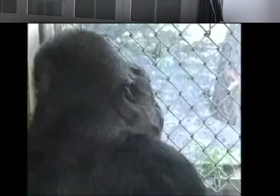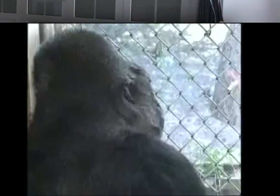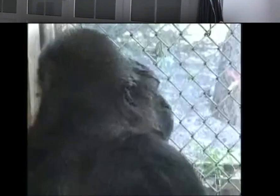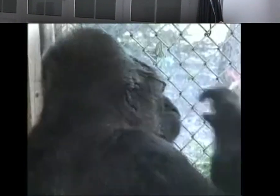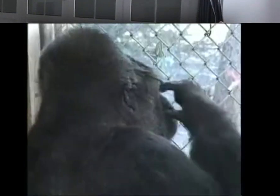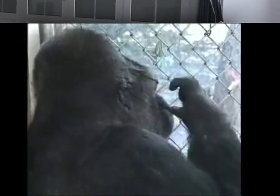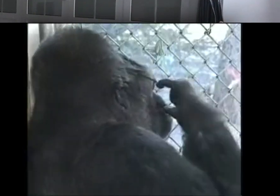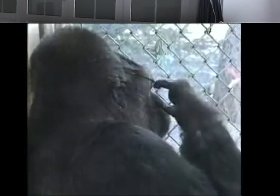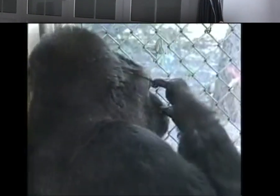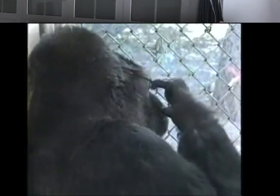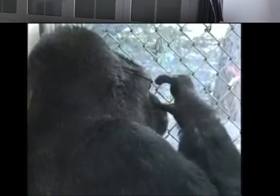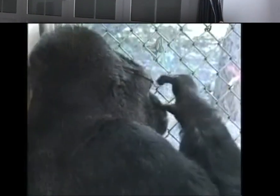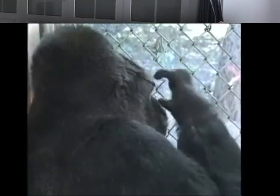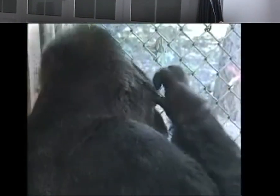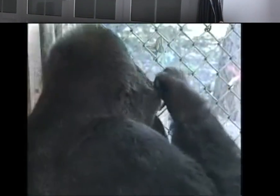nice.